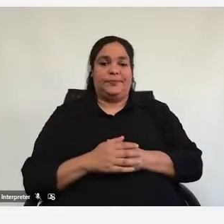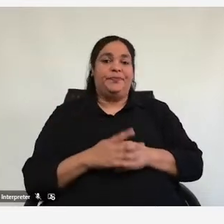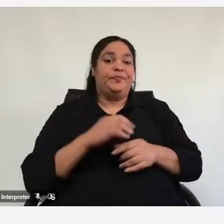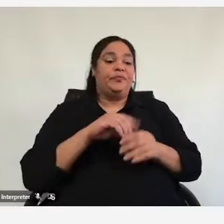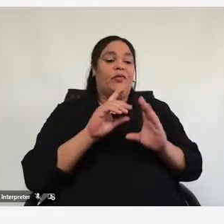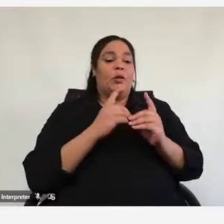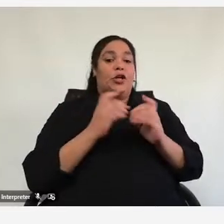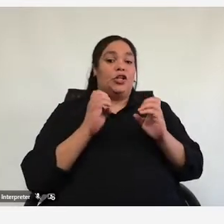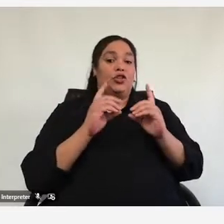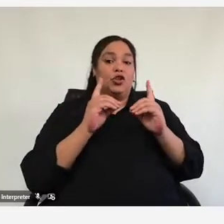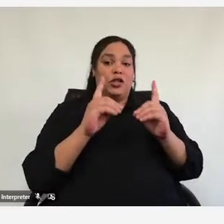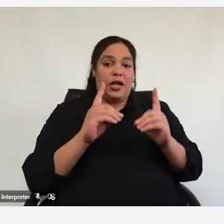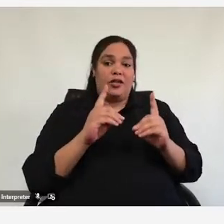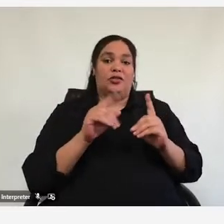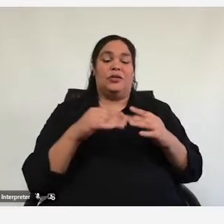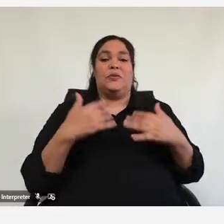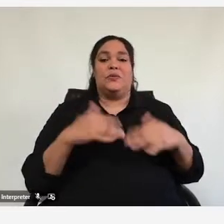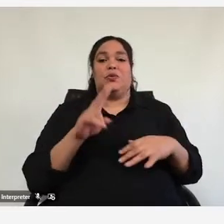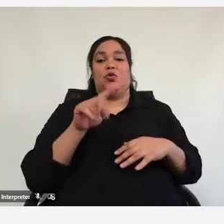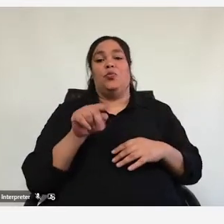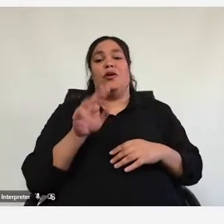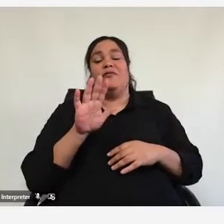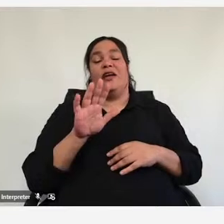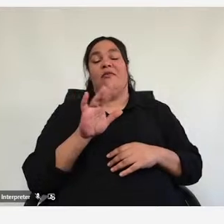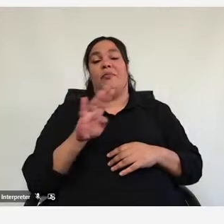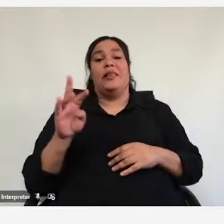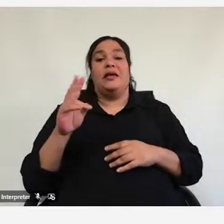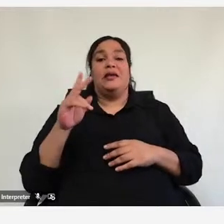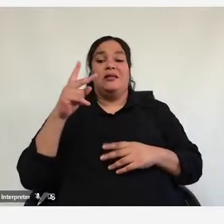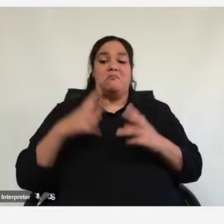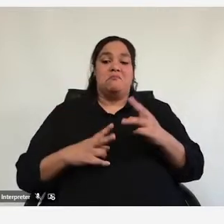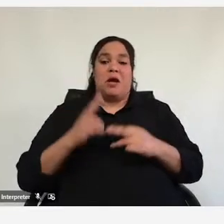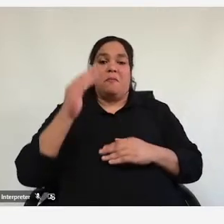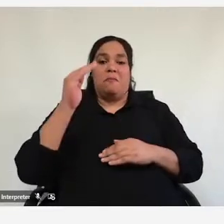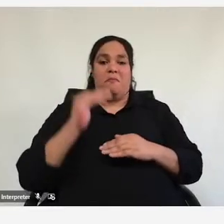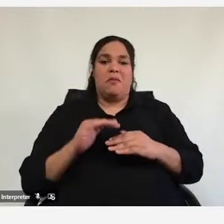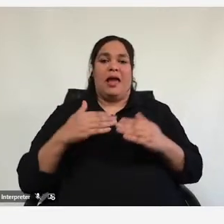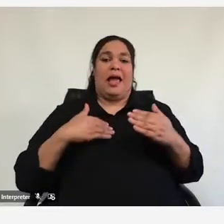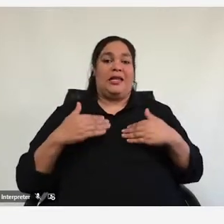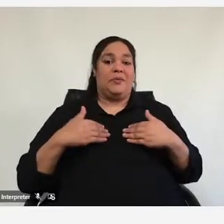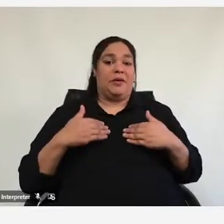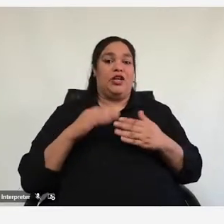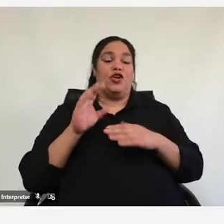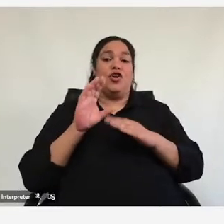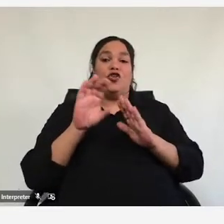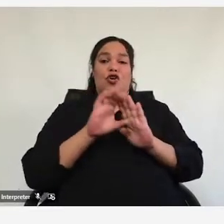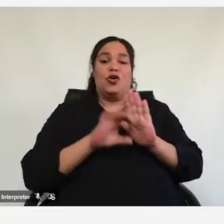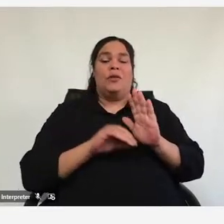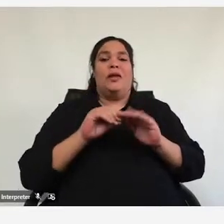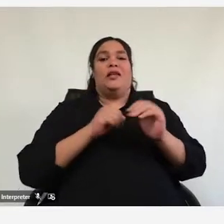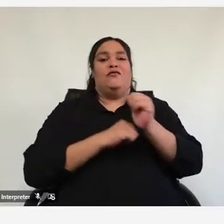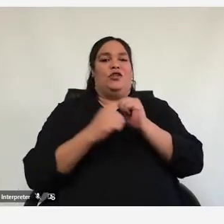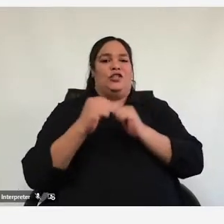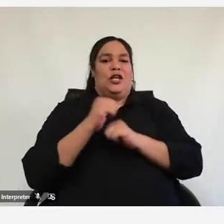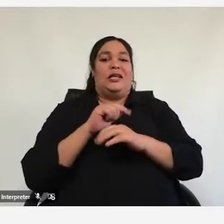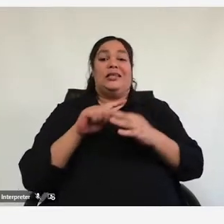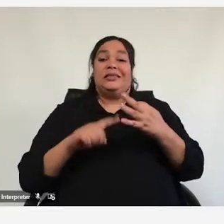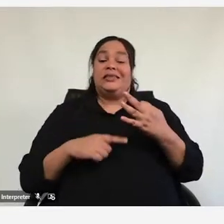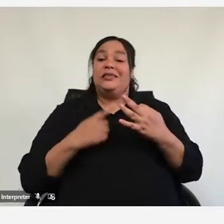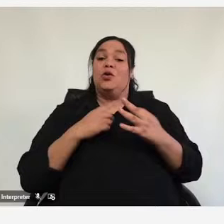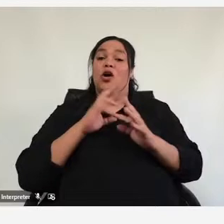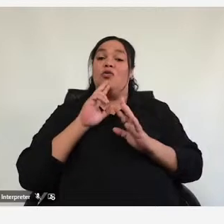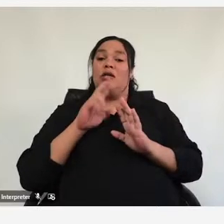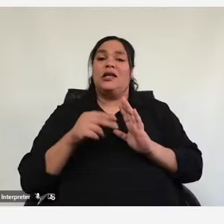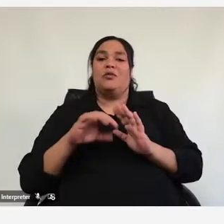of Education, a drastic 2.5 billion budget cut included on administration, curriculum, and infrastructure. This resulted in